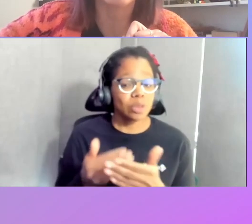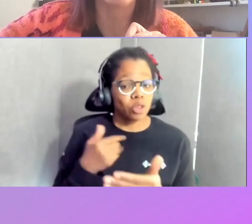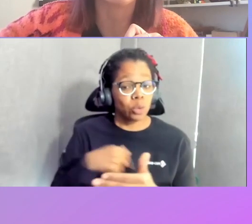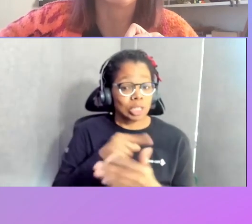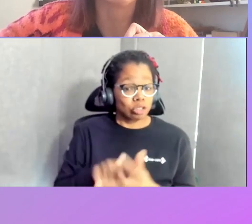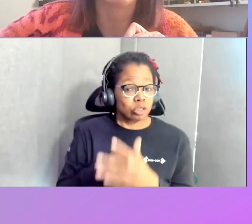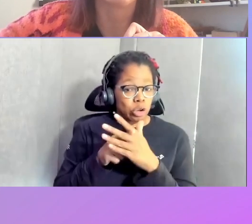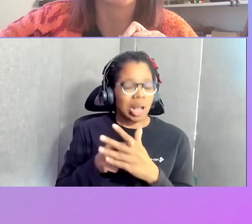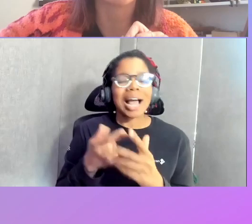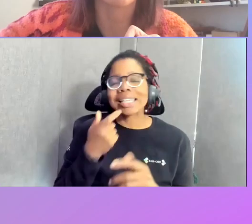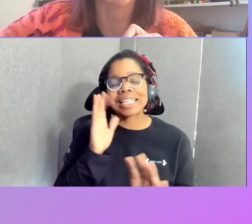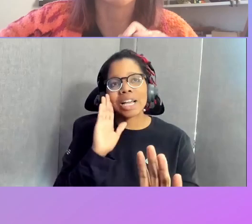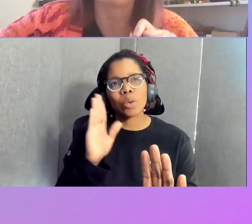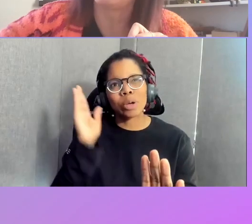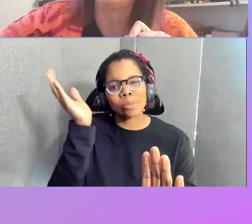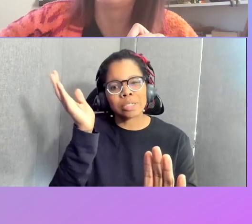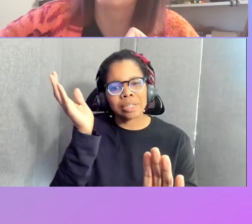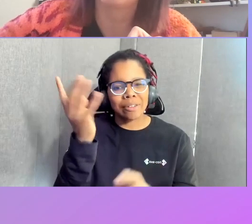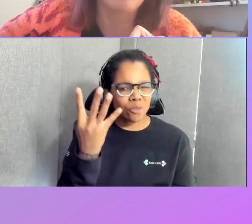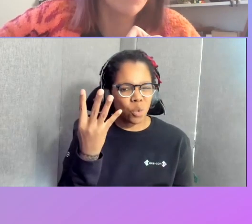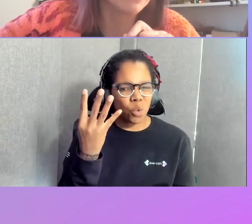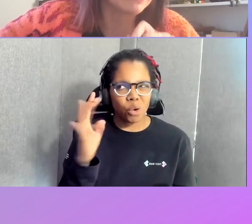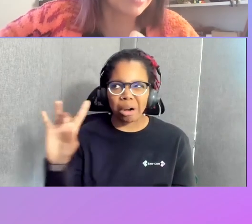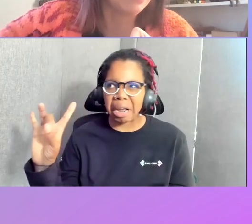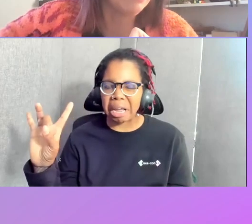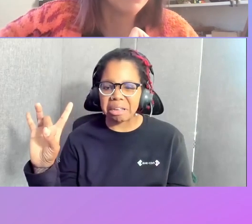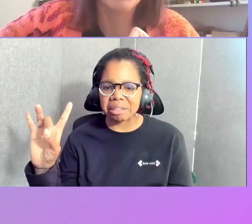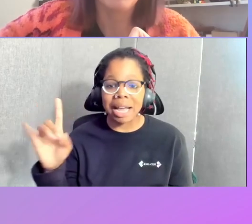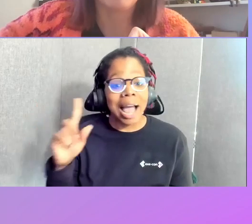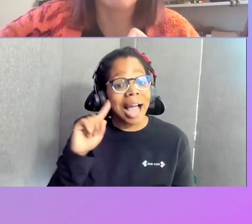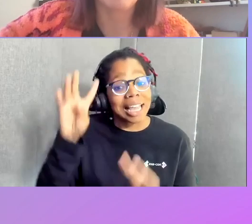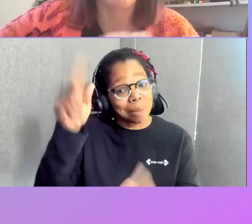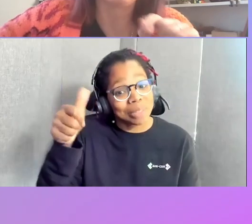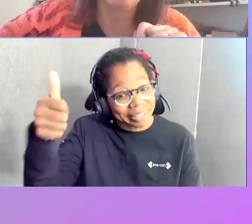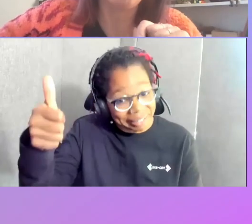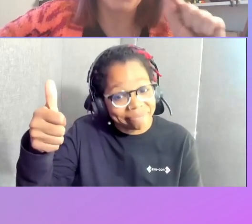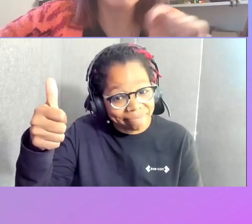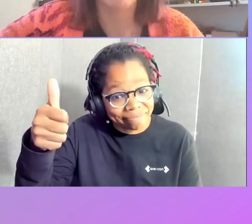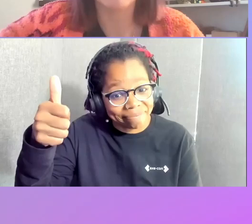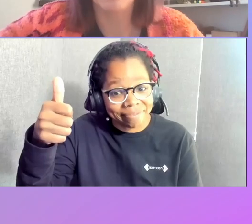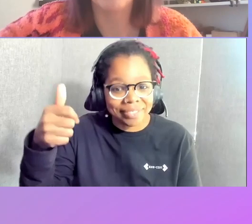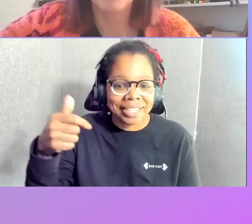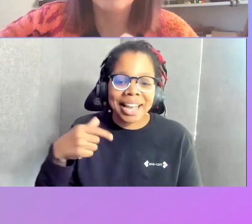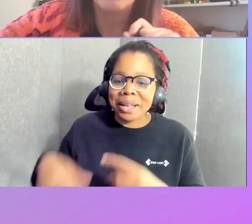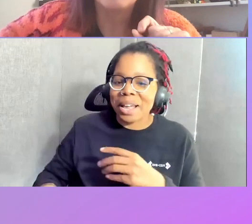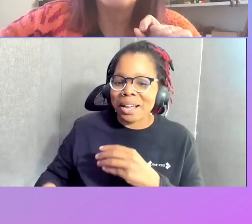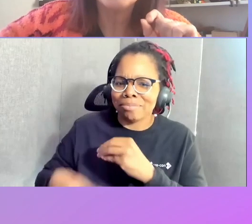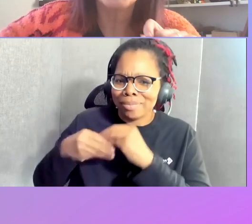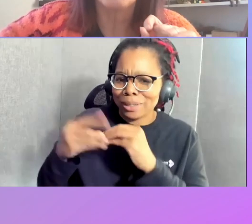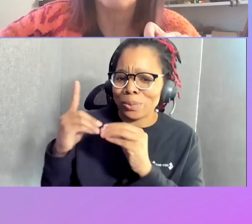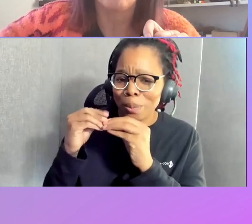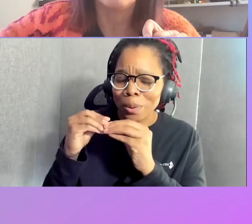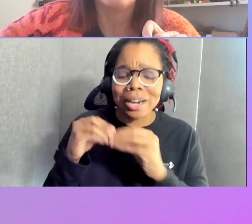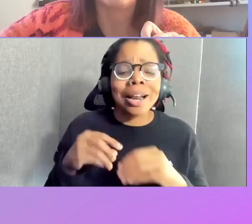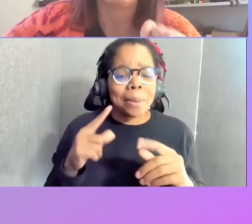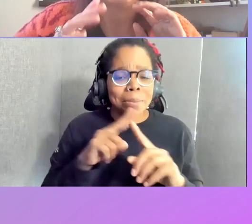said I was going to present, I think 4, maybe 8. I came up with 10, and then a bonus on top of that. I do want to